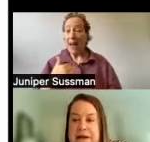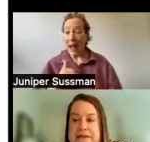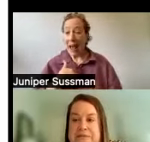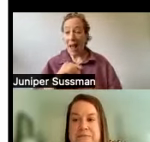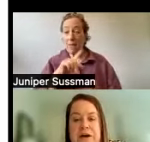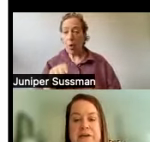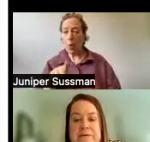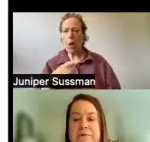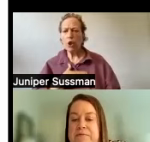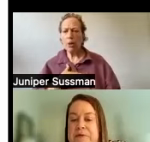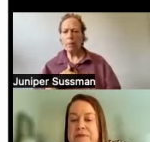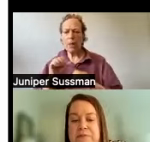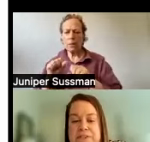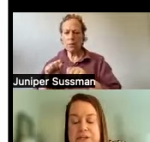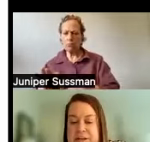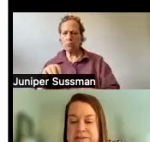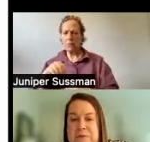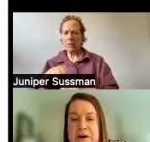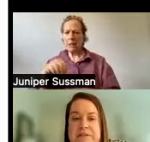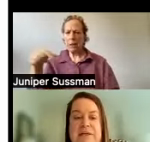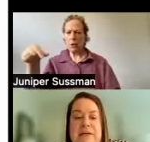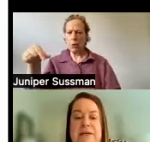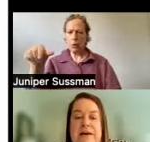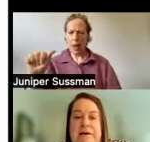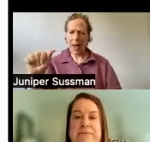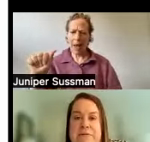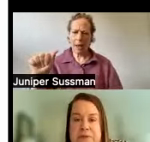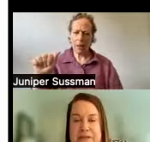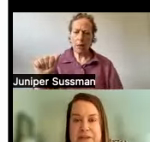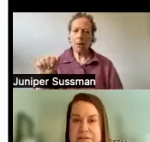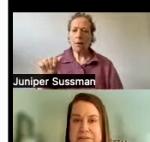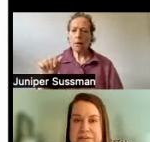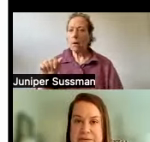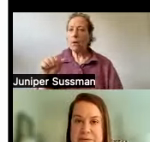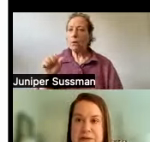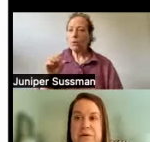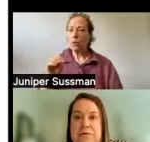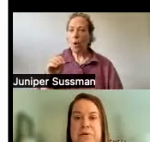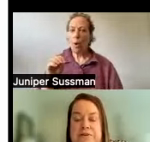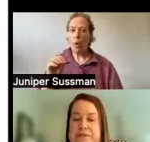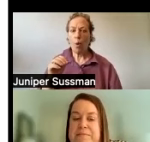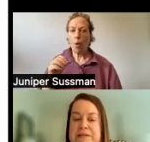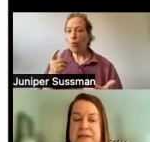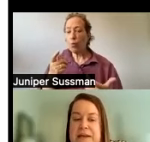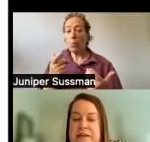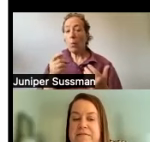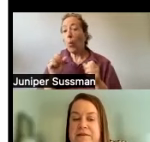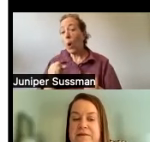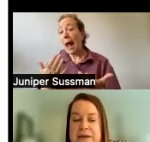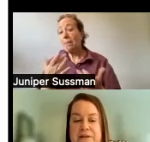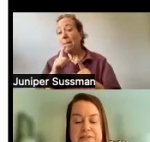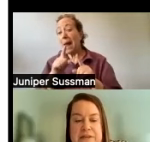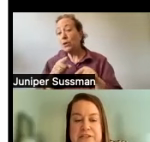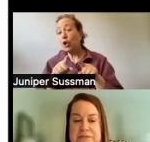your mind as we're talking, put them in the question and answer box. So that we can either address them as we go or address them at the end of